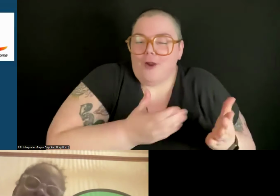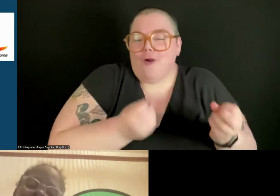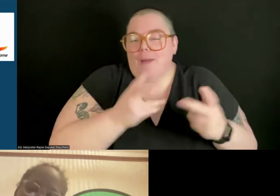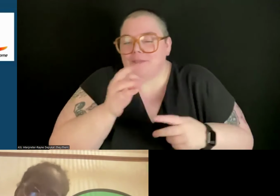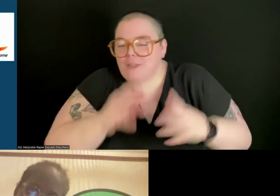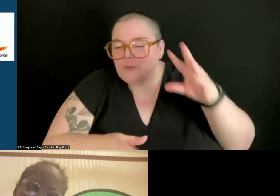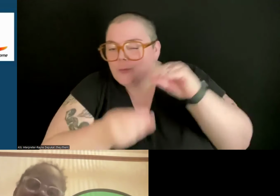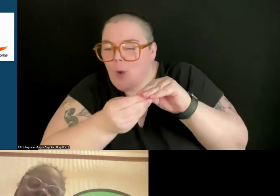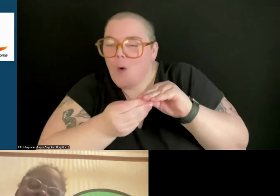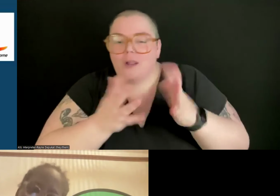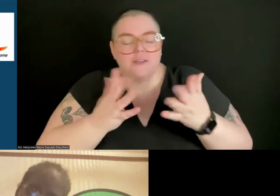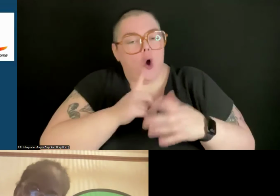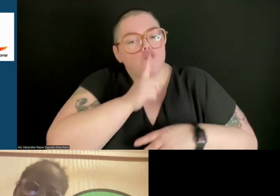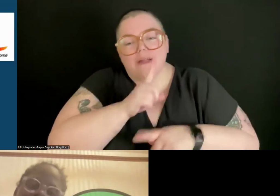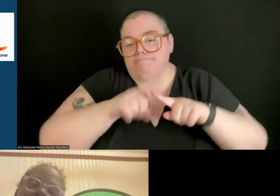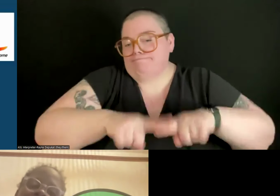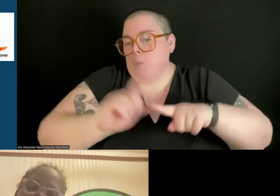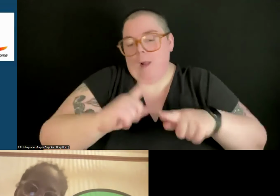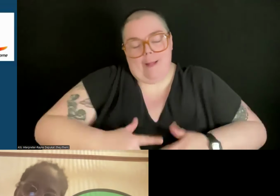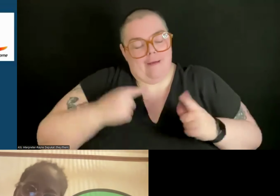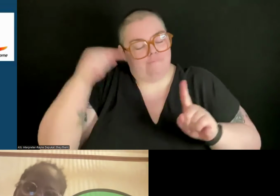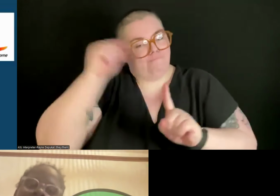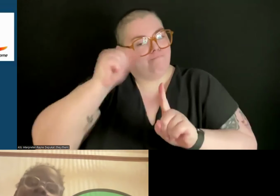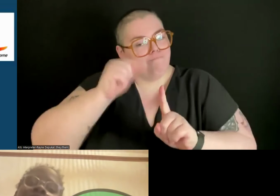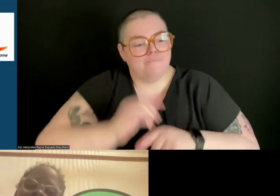So it really is a function of where you live.